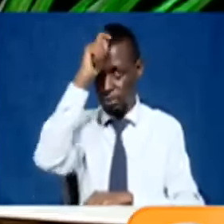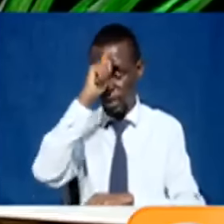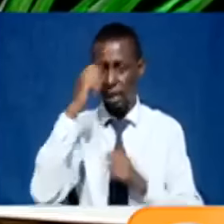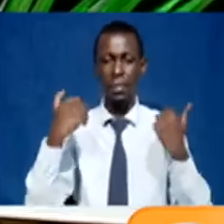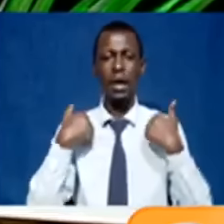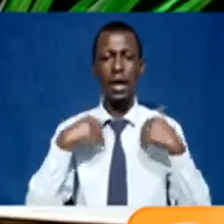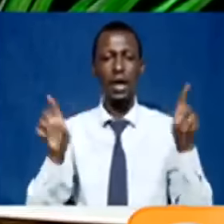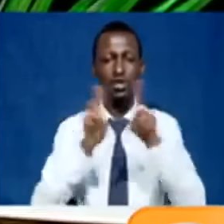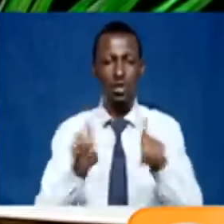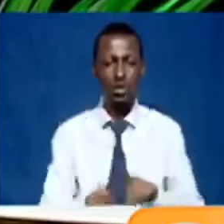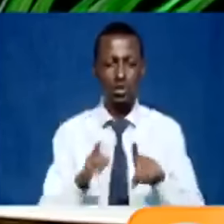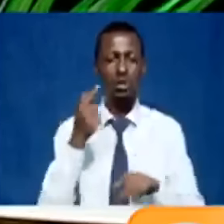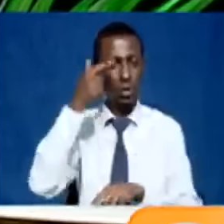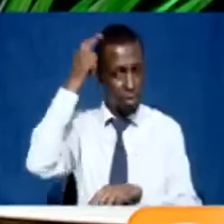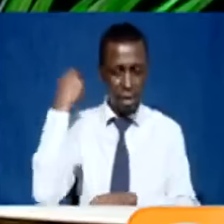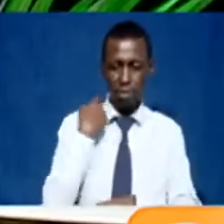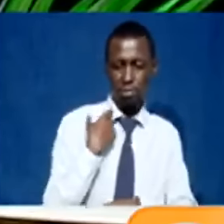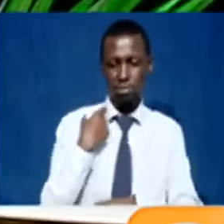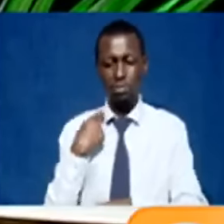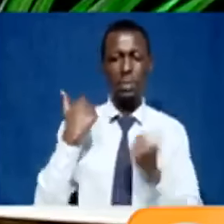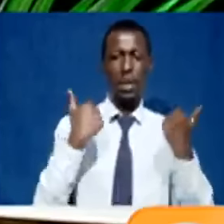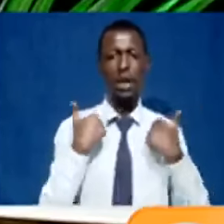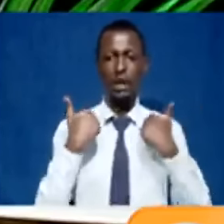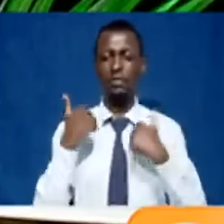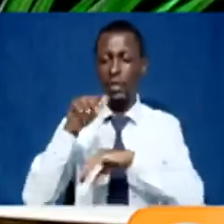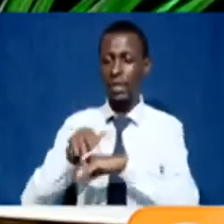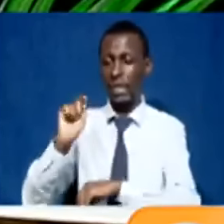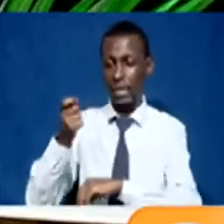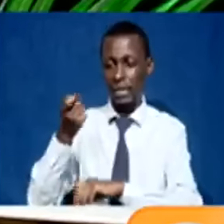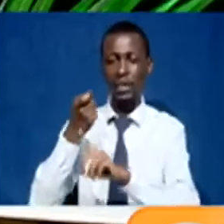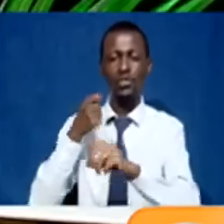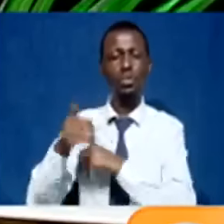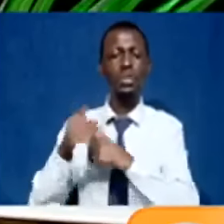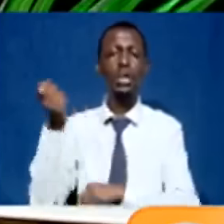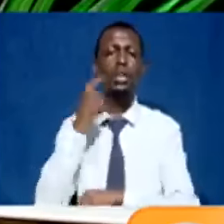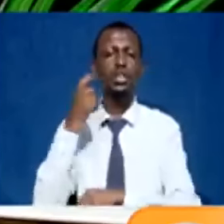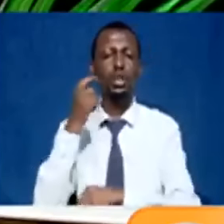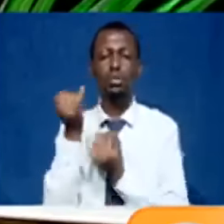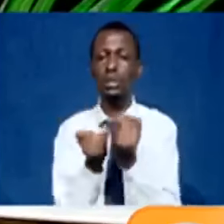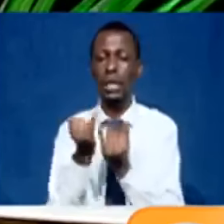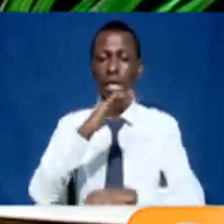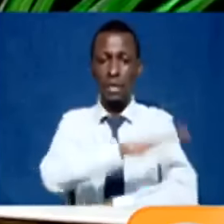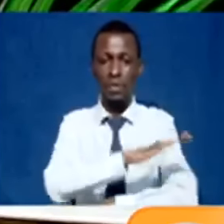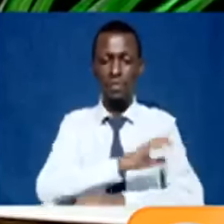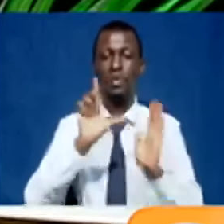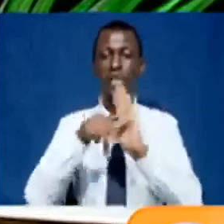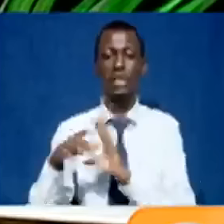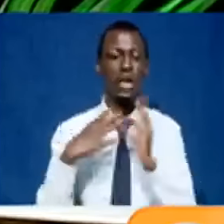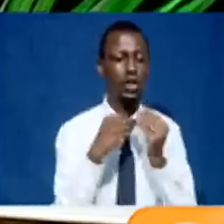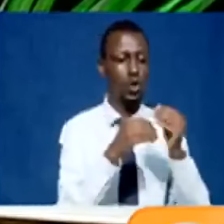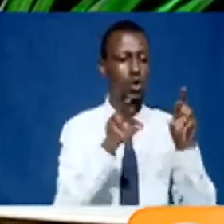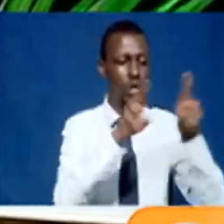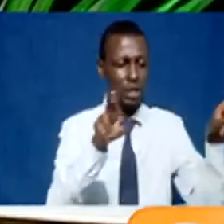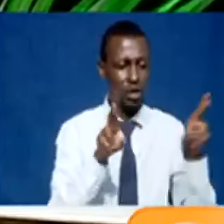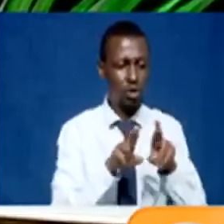and carrying a black bag, collected the Airbnb keys from a nearby shop on Saturday evening before proceeding to the room where the